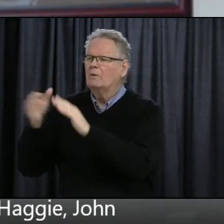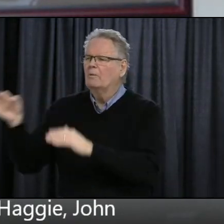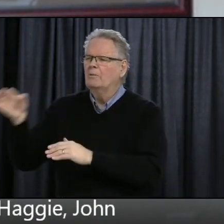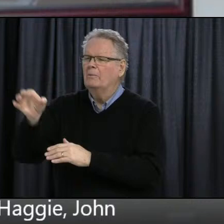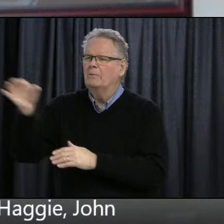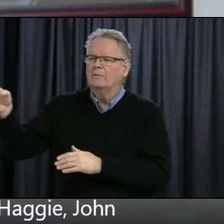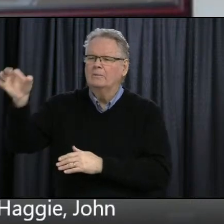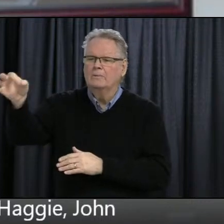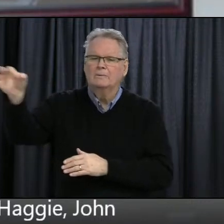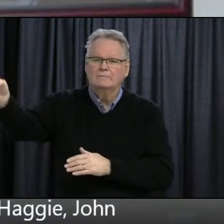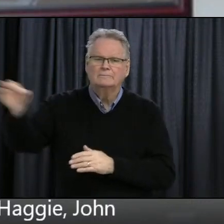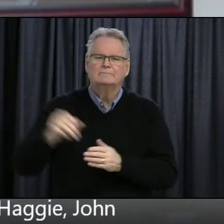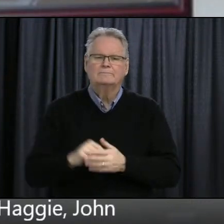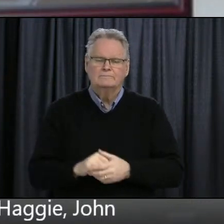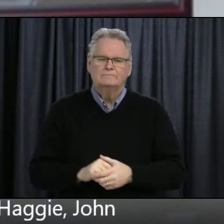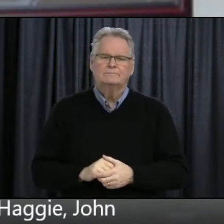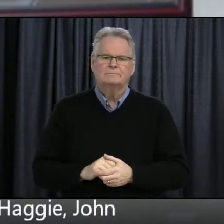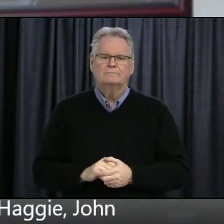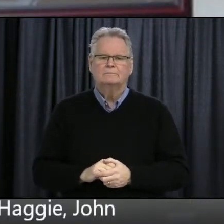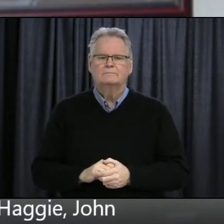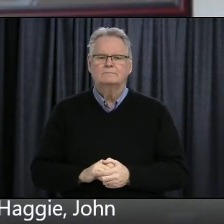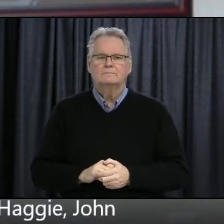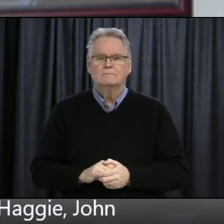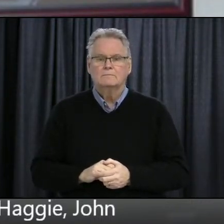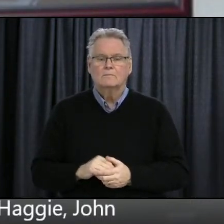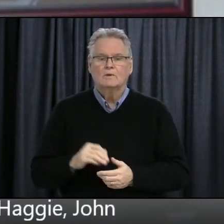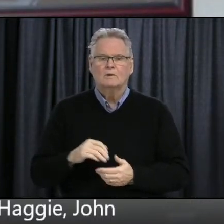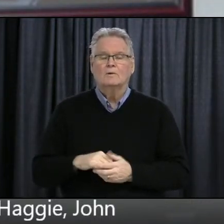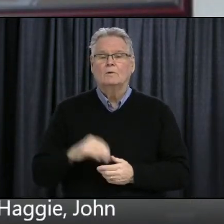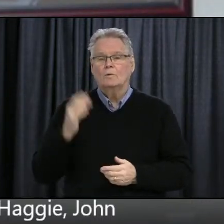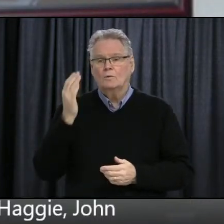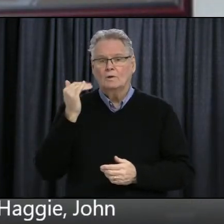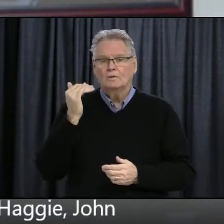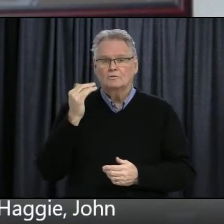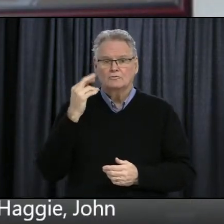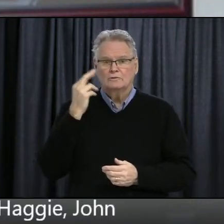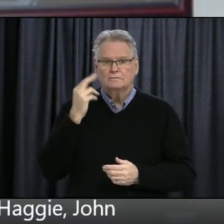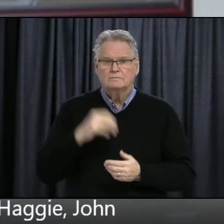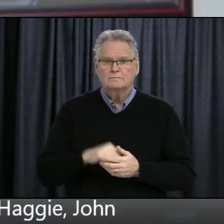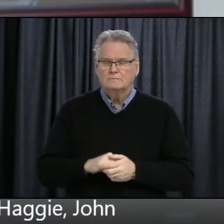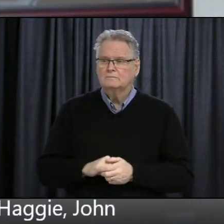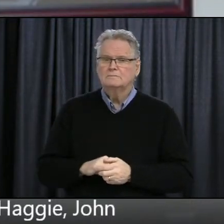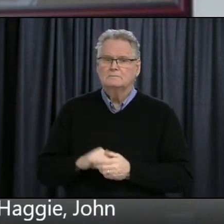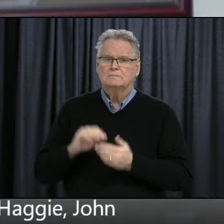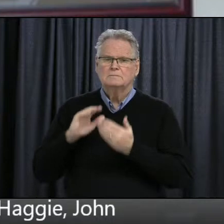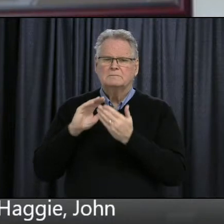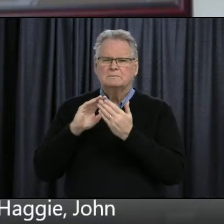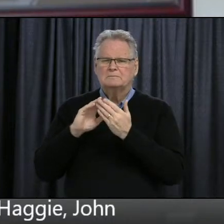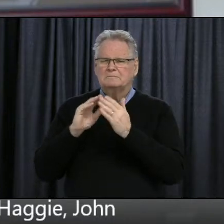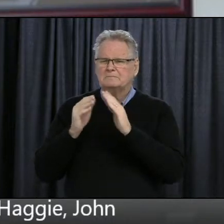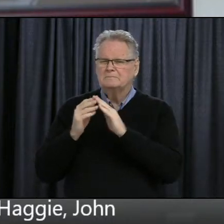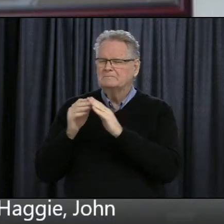that crossover between isolated and remote communities and the older groups. On the